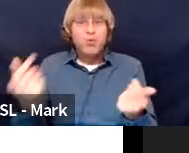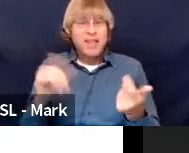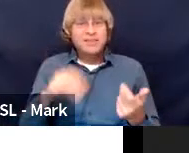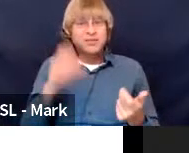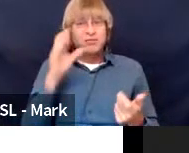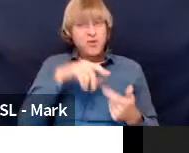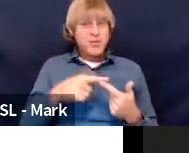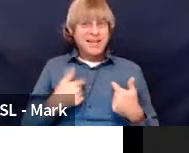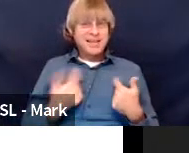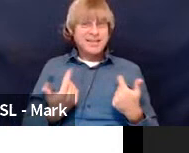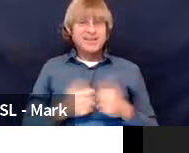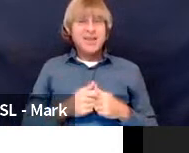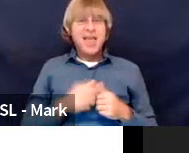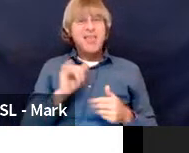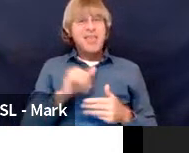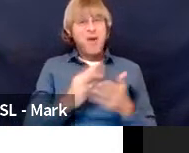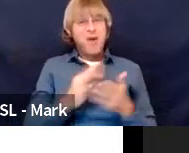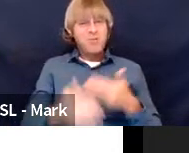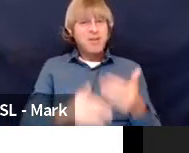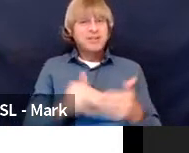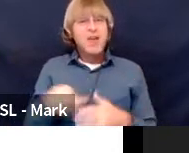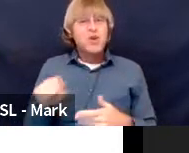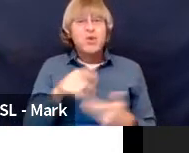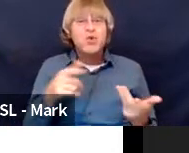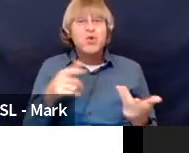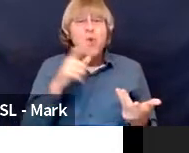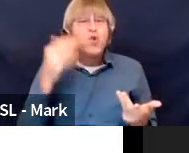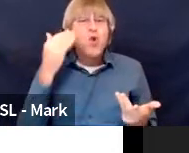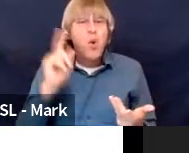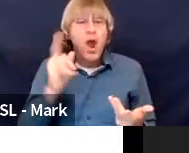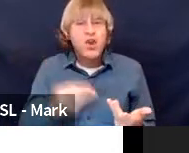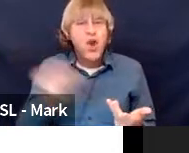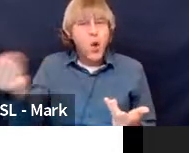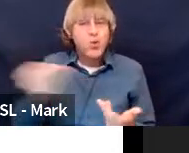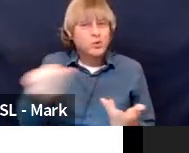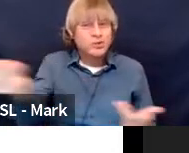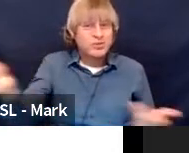me and part of the process. You don't know where it goes.